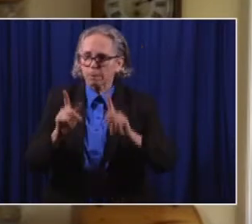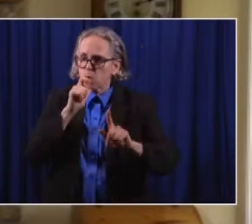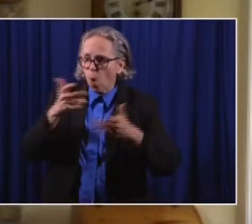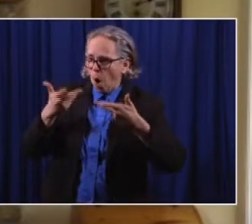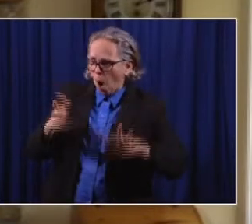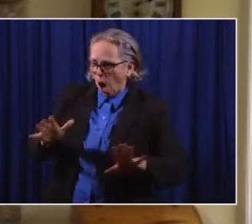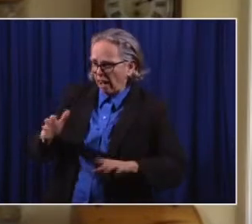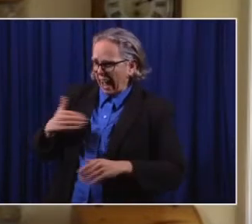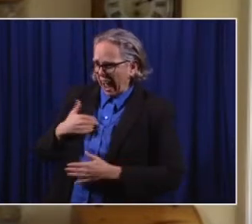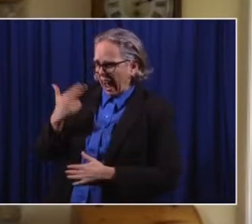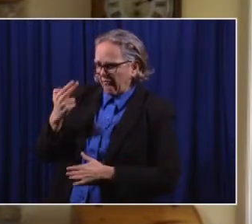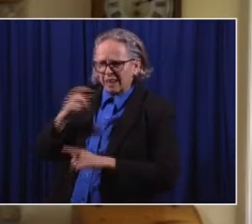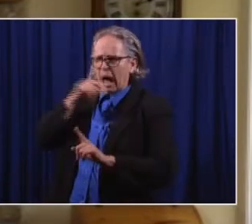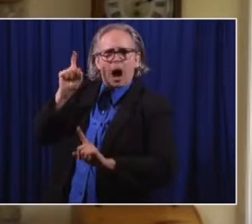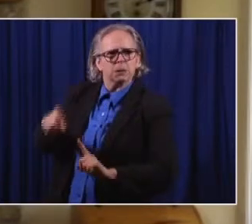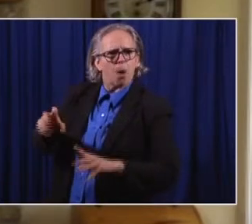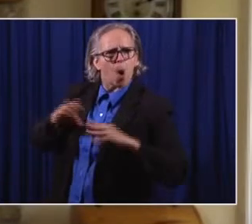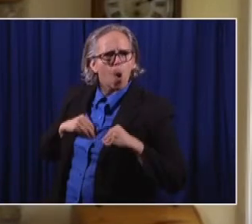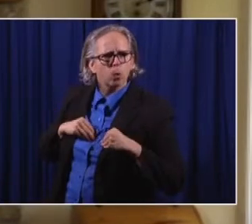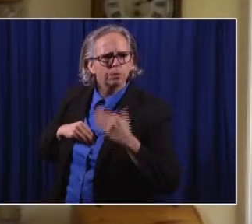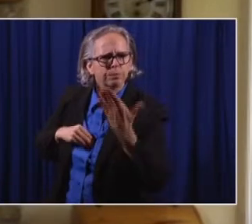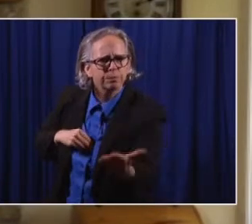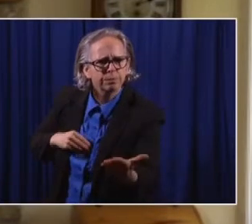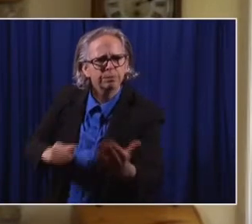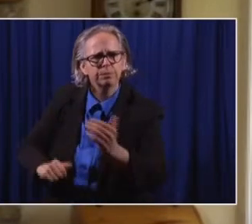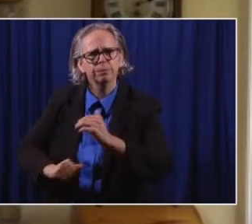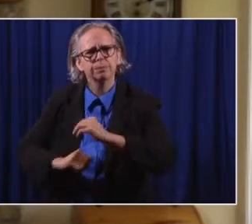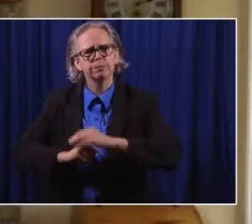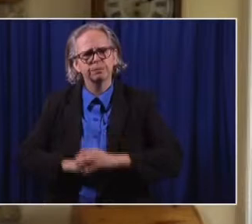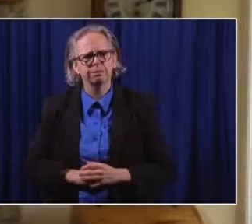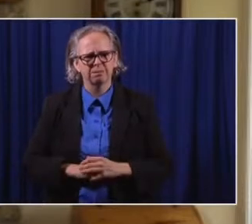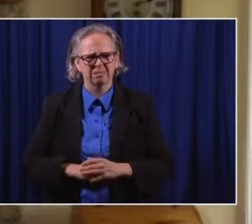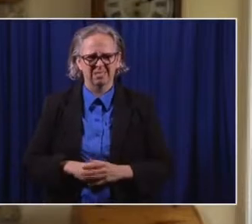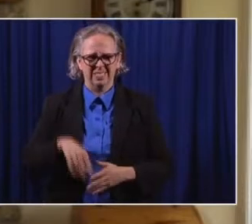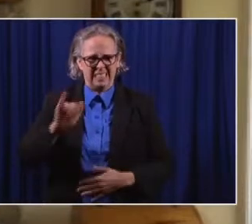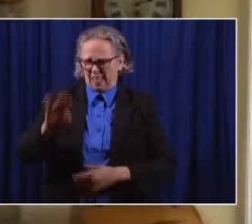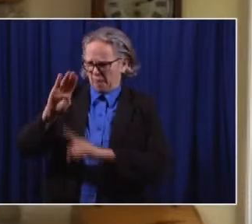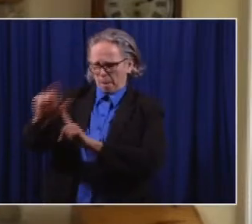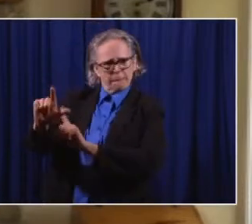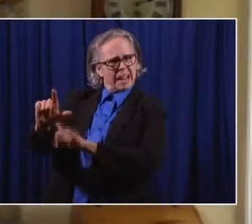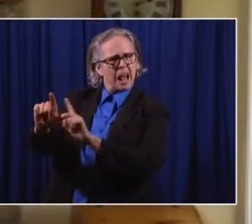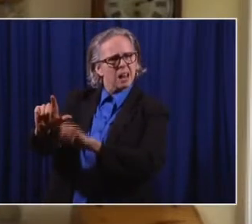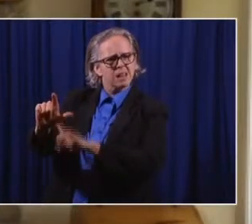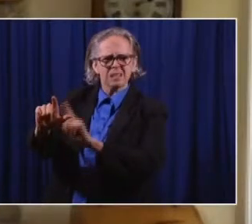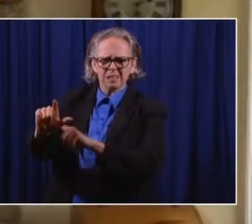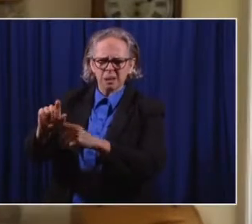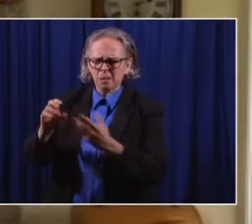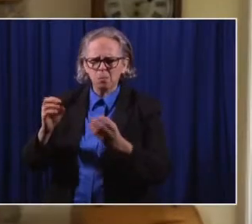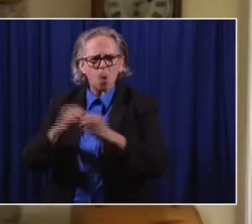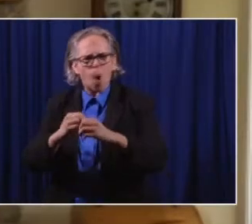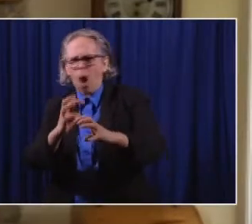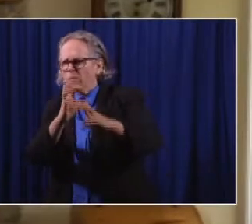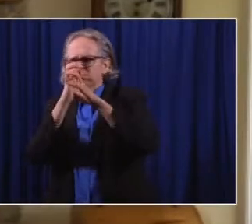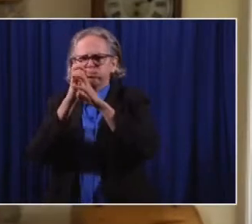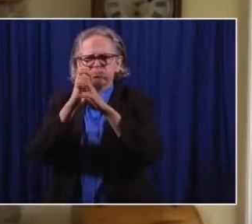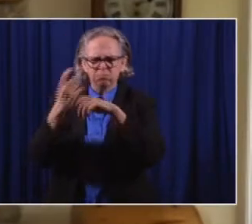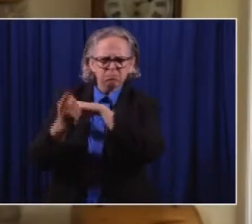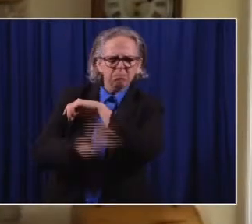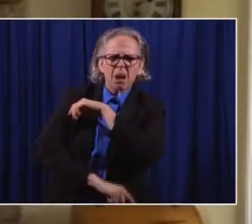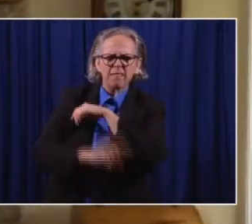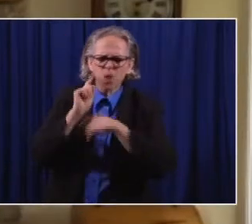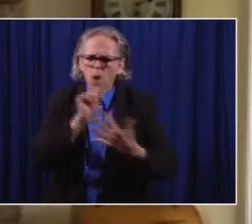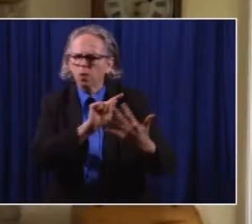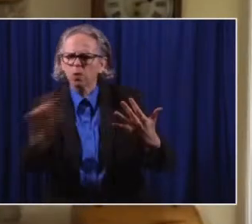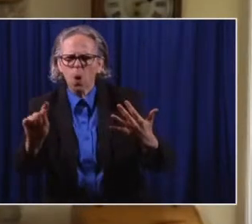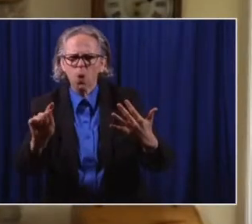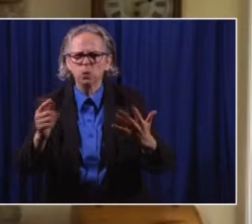a gun to kill. Our bill provides added penalties for these individuals, what we call weapons